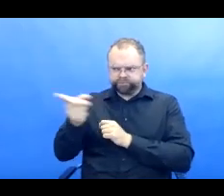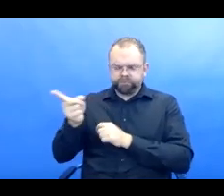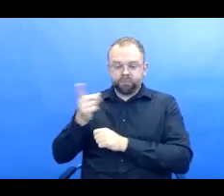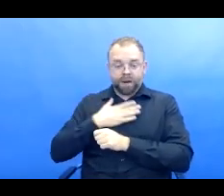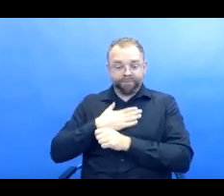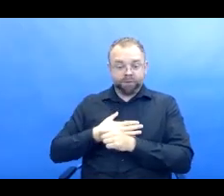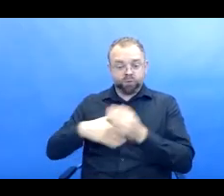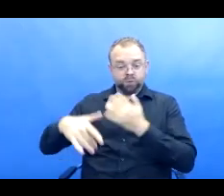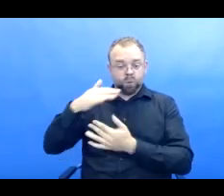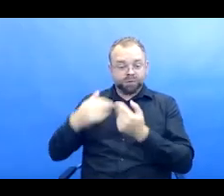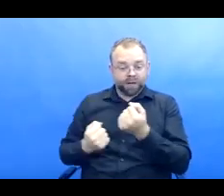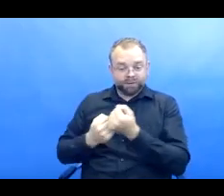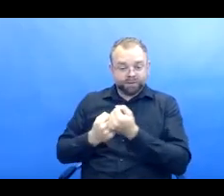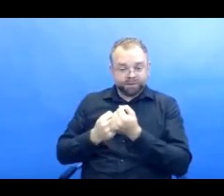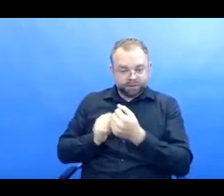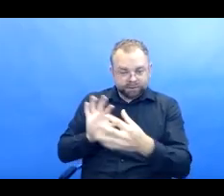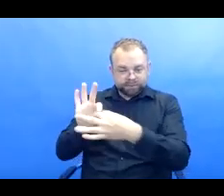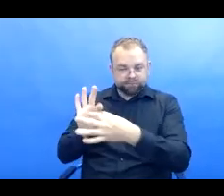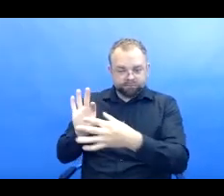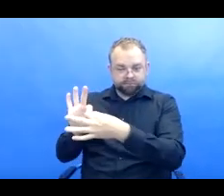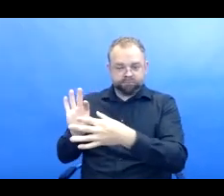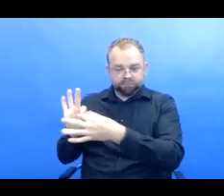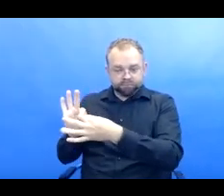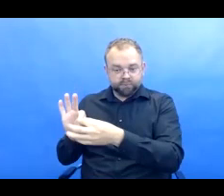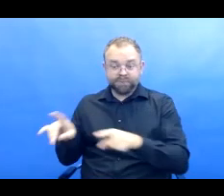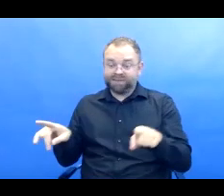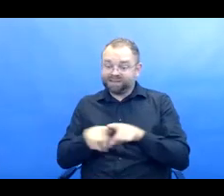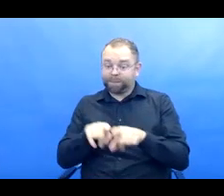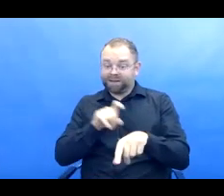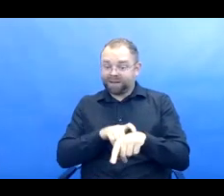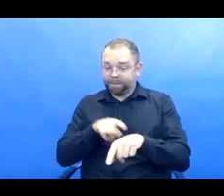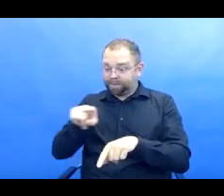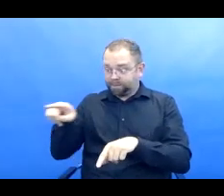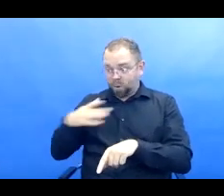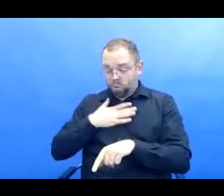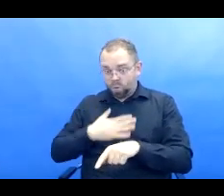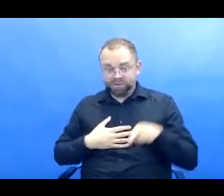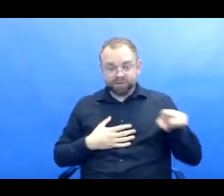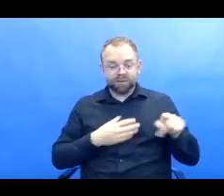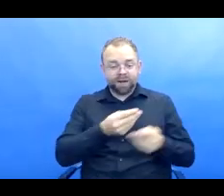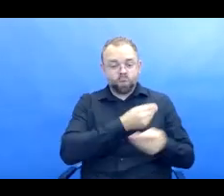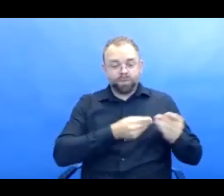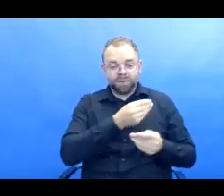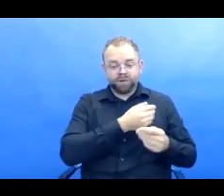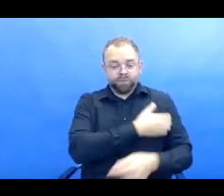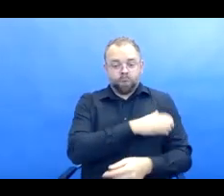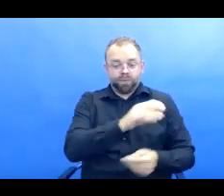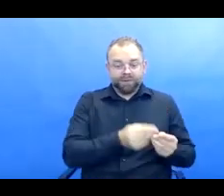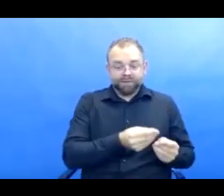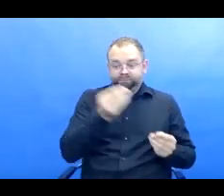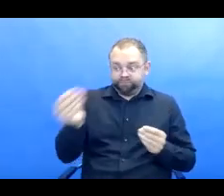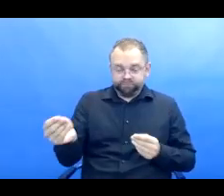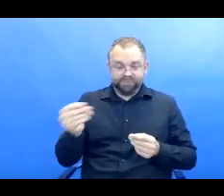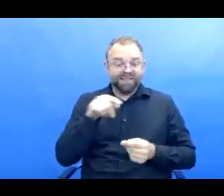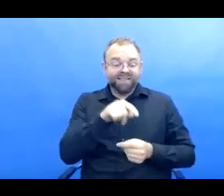empowerment. And this needs to be inclusive of persons with disabilities and without disabilities.